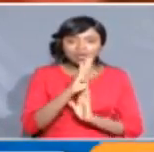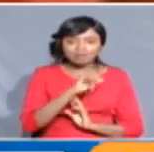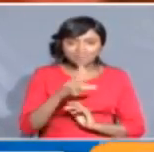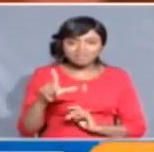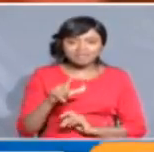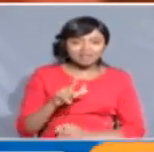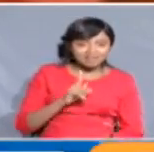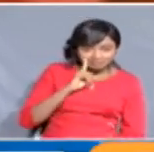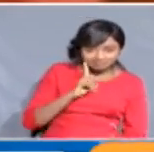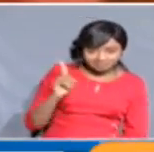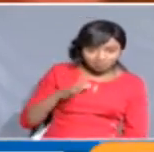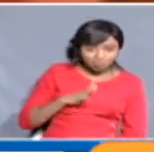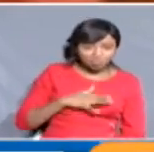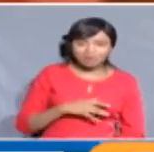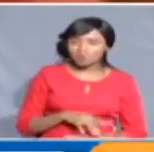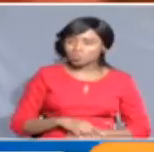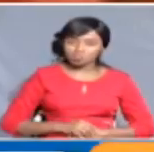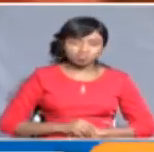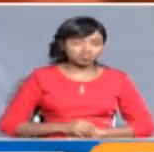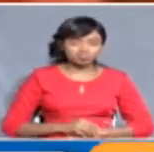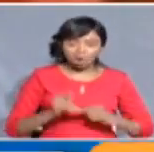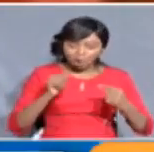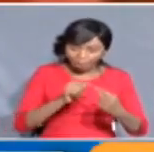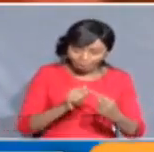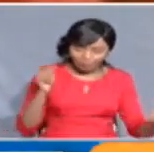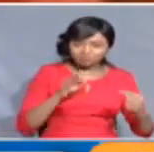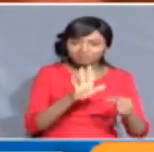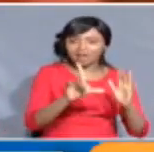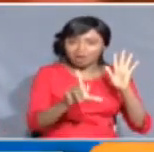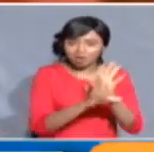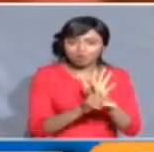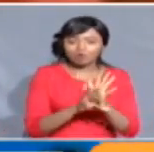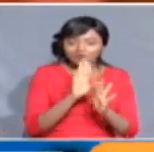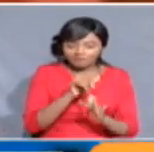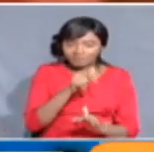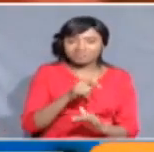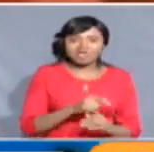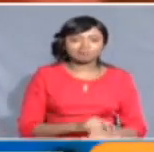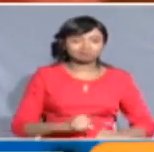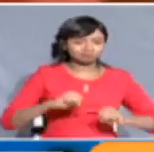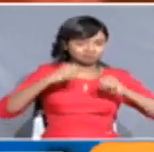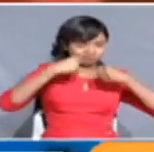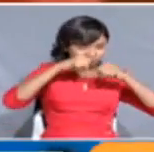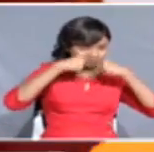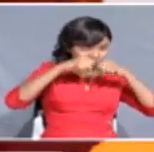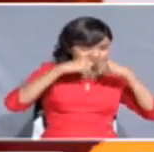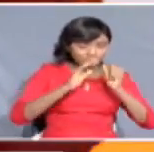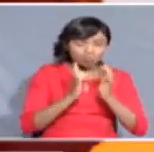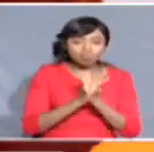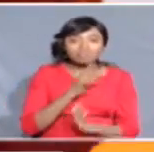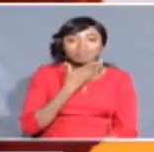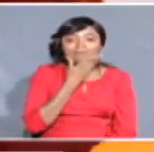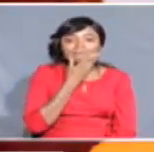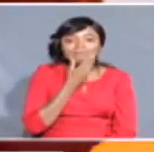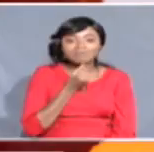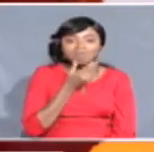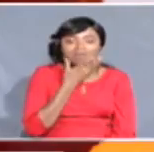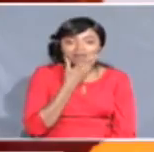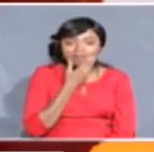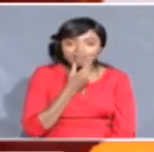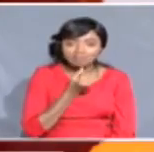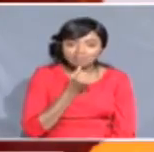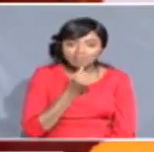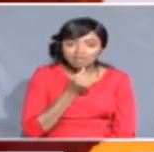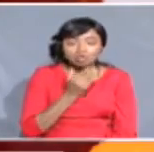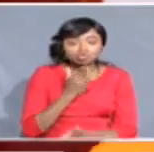was among those who fervently opposed the laws, and this led to a confrontation with male colleagues. Well, one of the challenges that